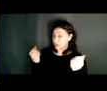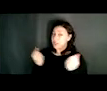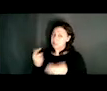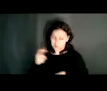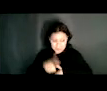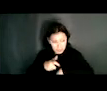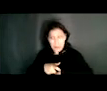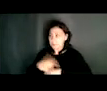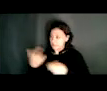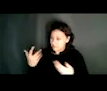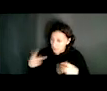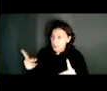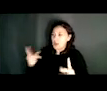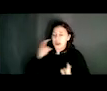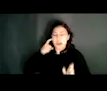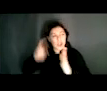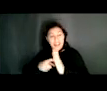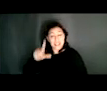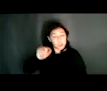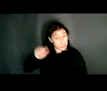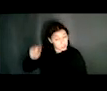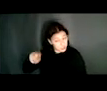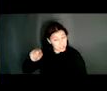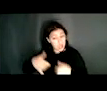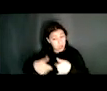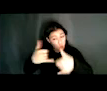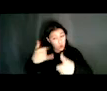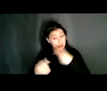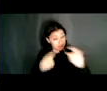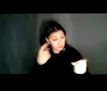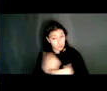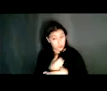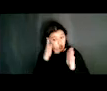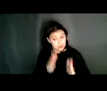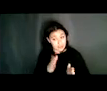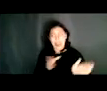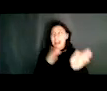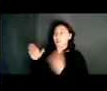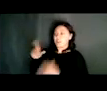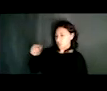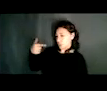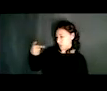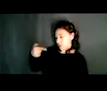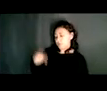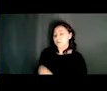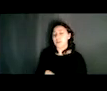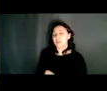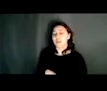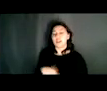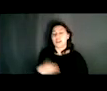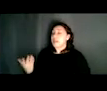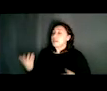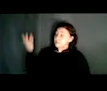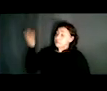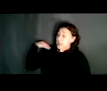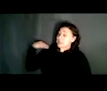2020 award winners and its 2021 award winners. As in the past, the school will be honoring distinguished faculty for excellence in